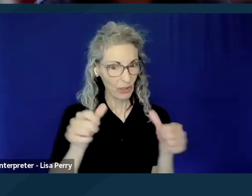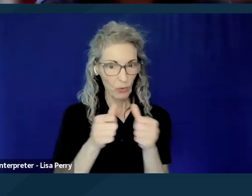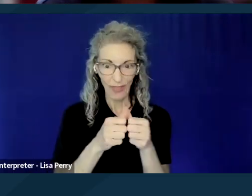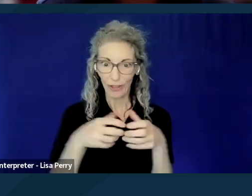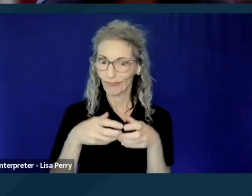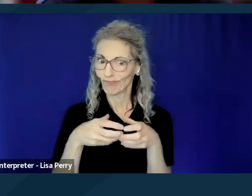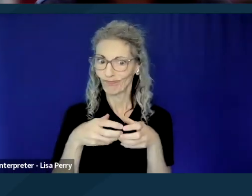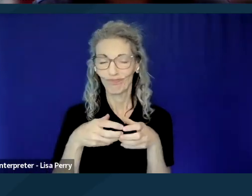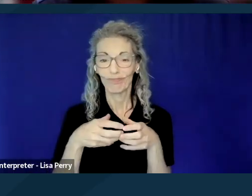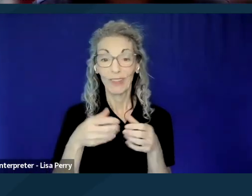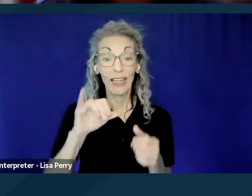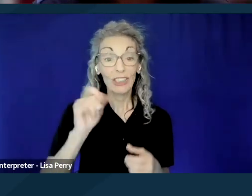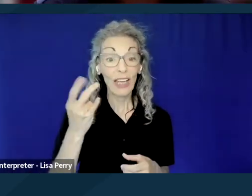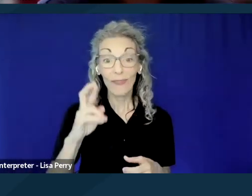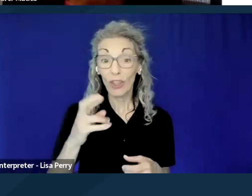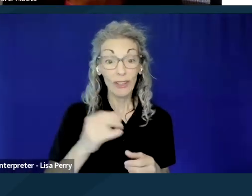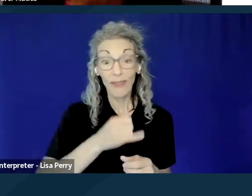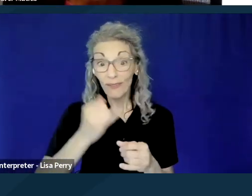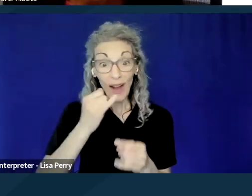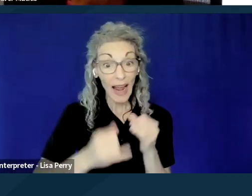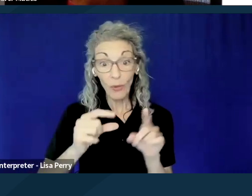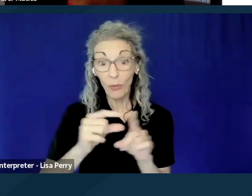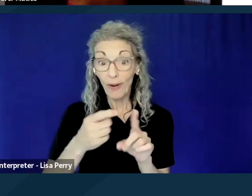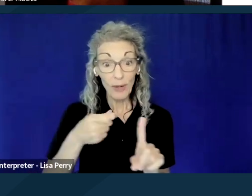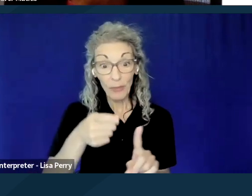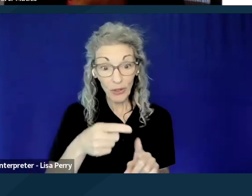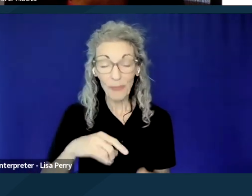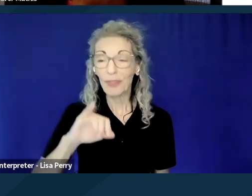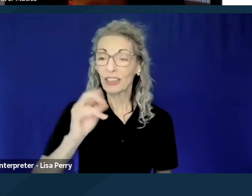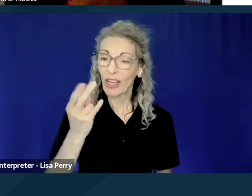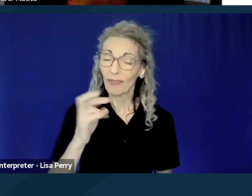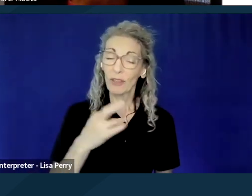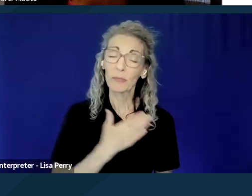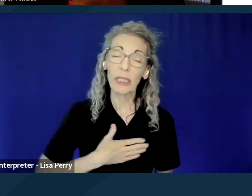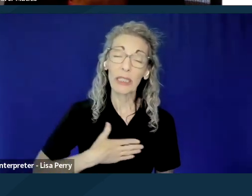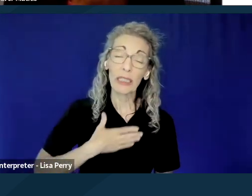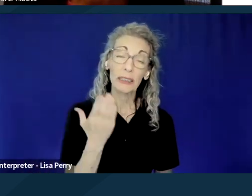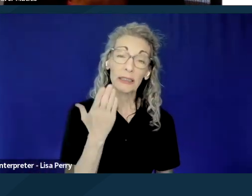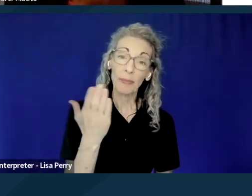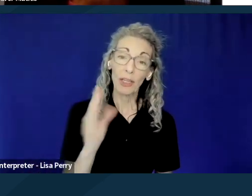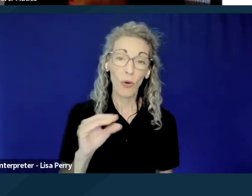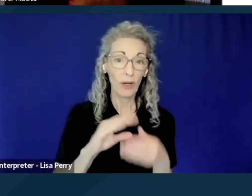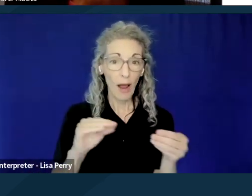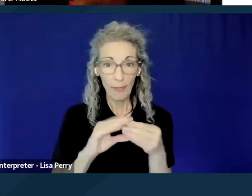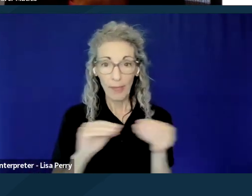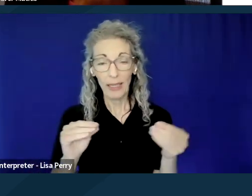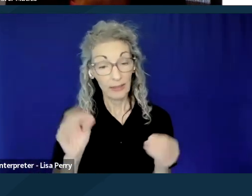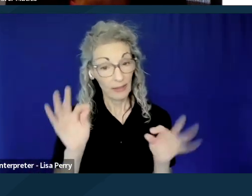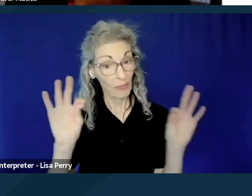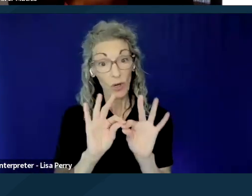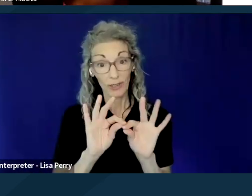Jennifer, any closing words from you? Please submit comments. It's